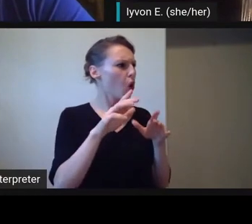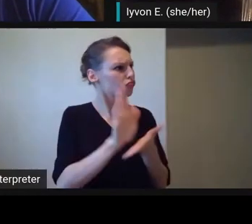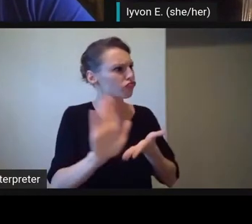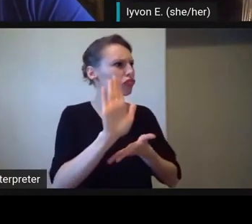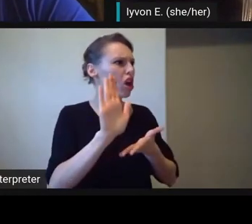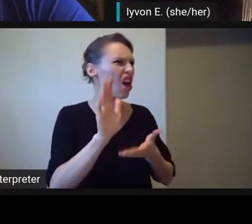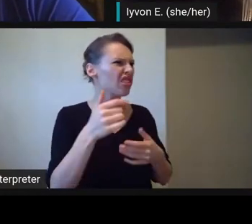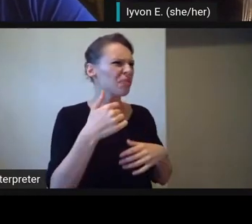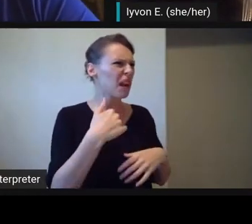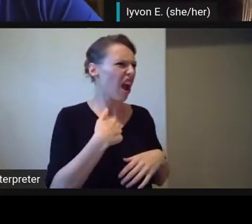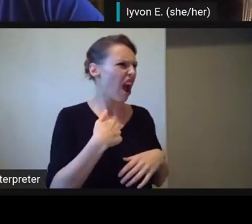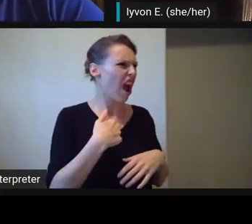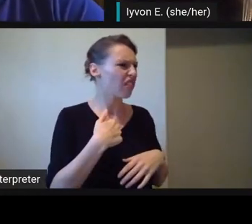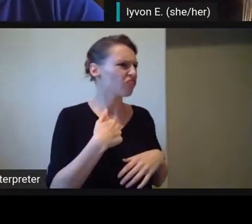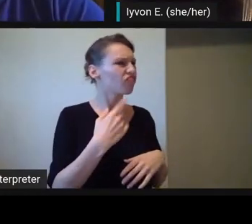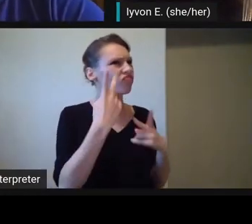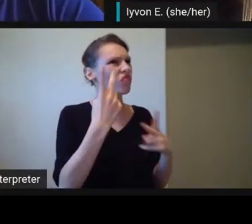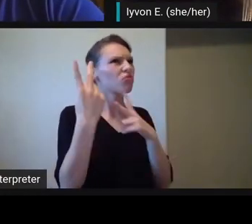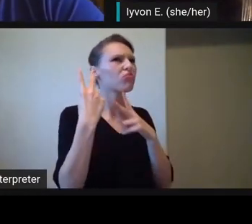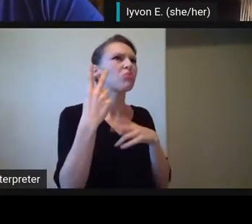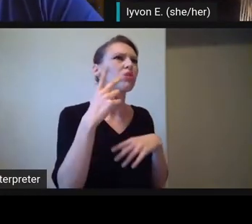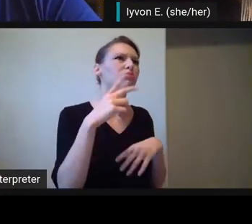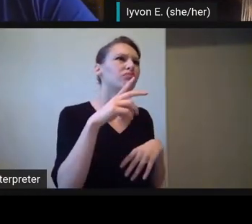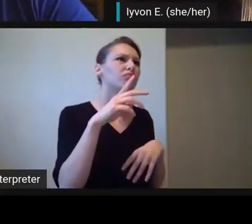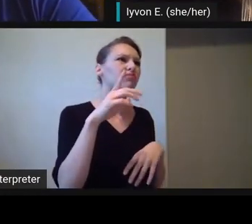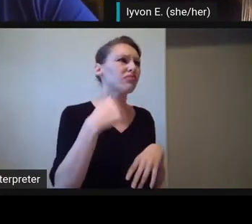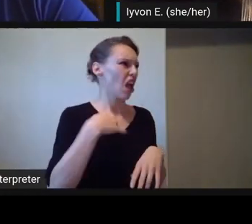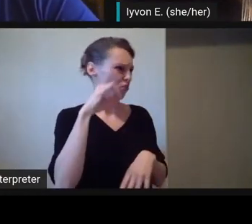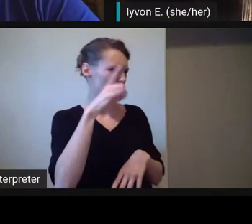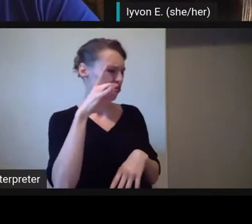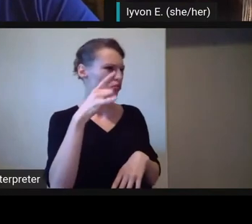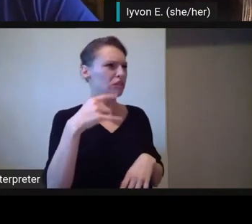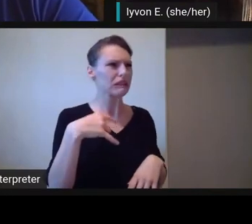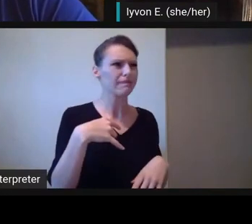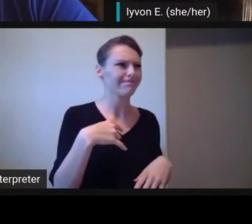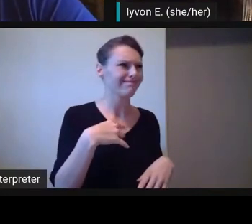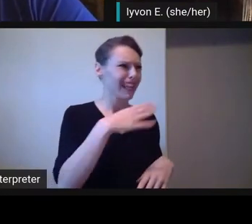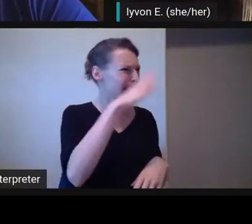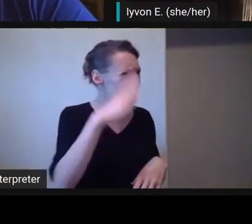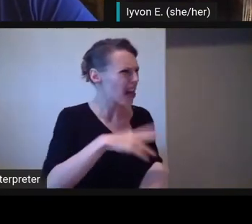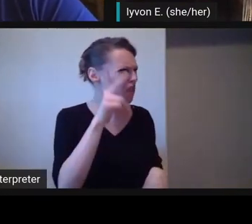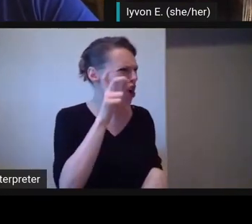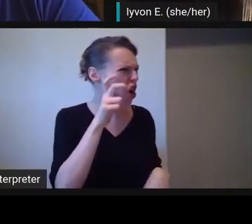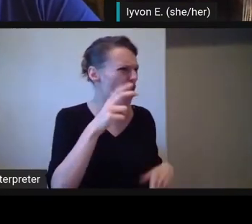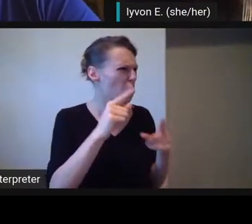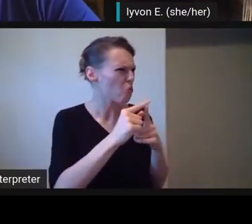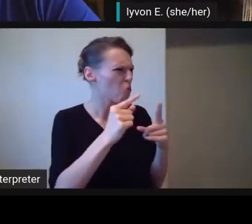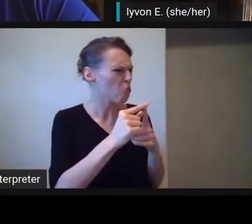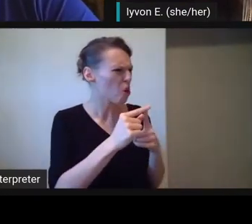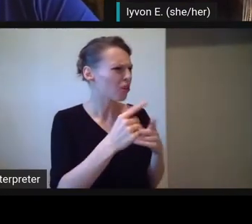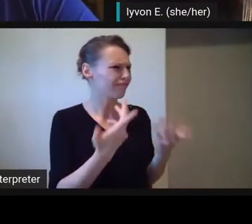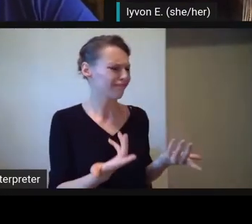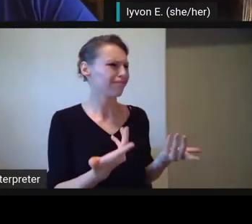UT. And so I asked somebody, just like, what's a dramaturg? You know, because like, I really hadn't had a lot of formal theater training. And, you know, they